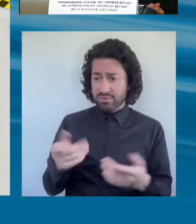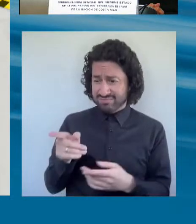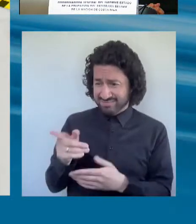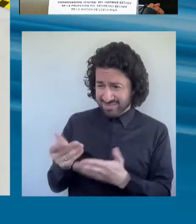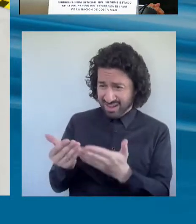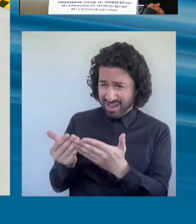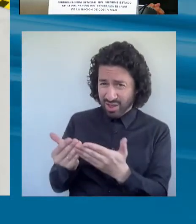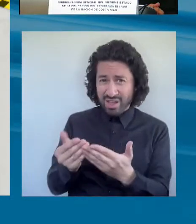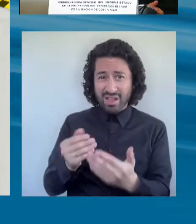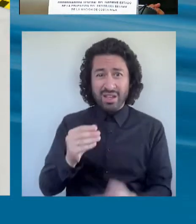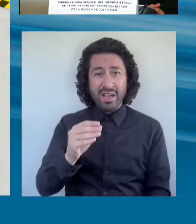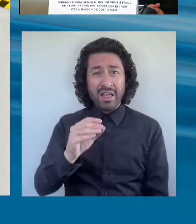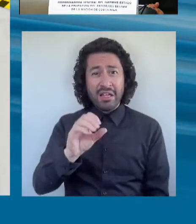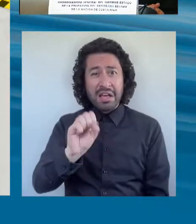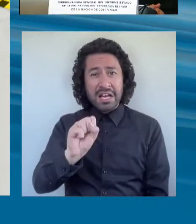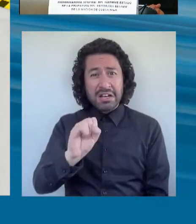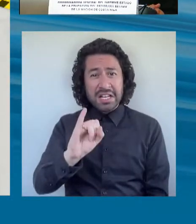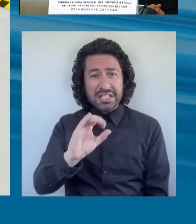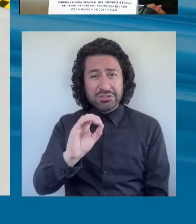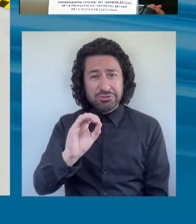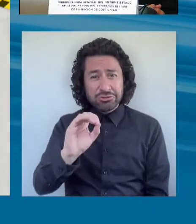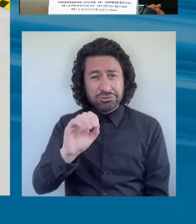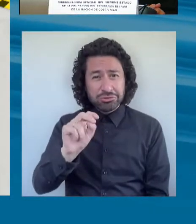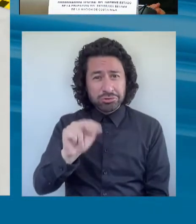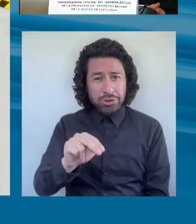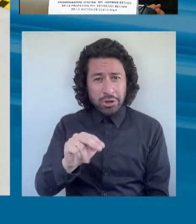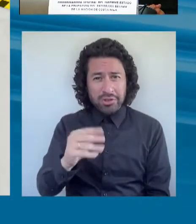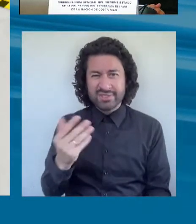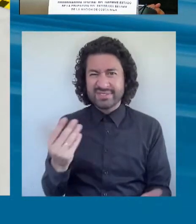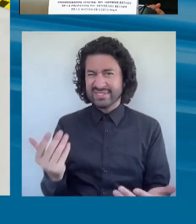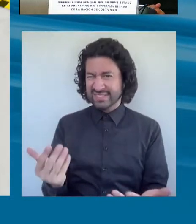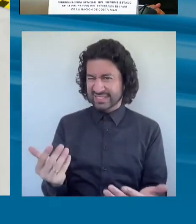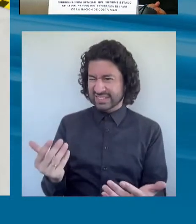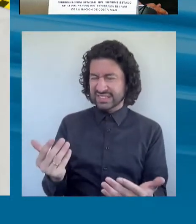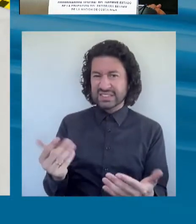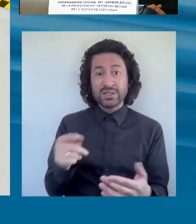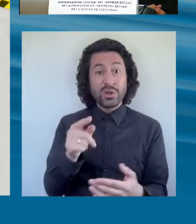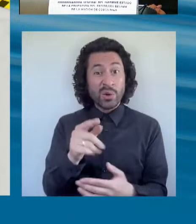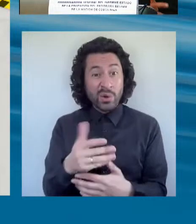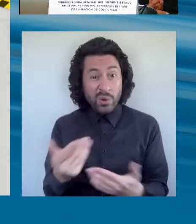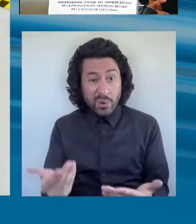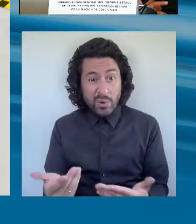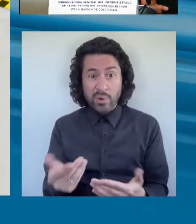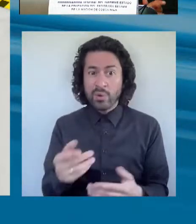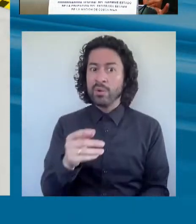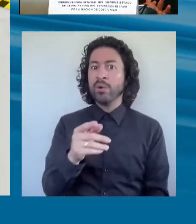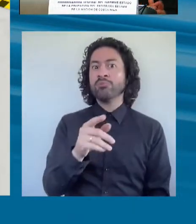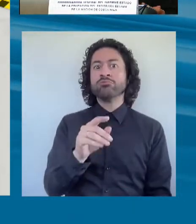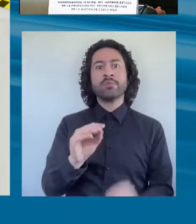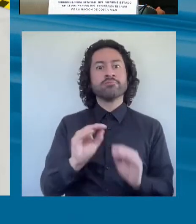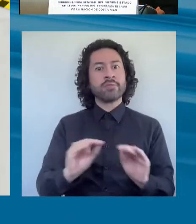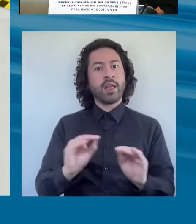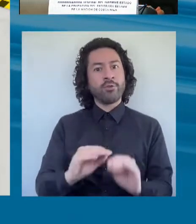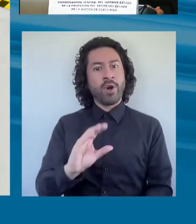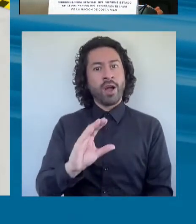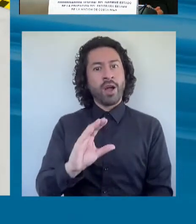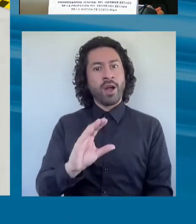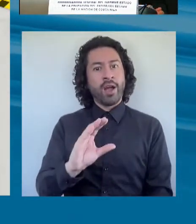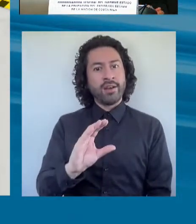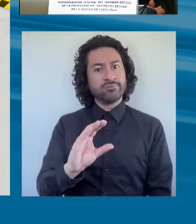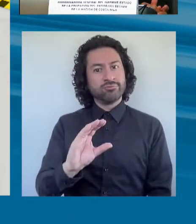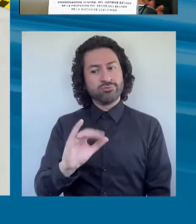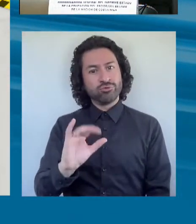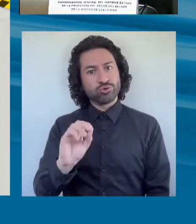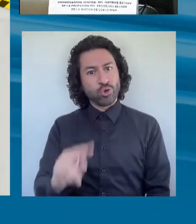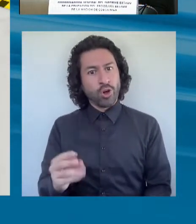To have an education that is written in Spanish with S and without an accent is not what we want